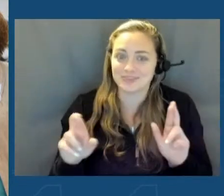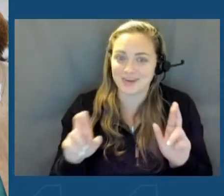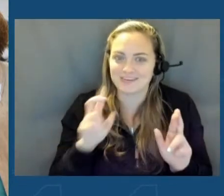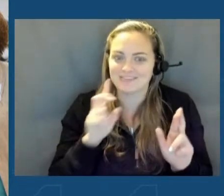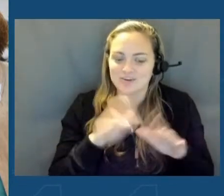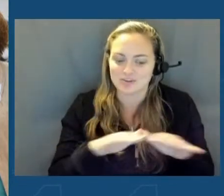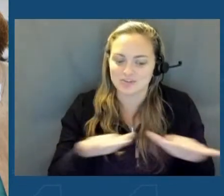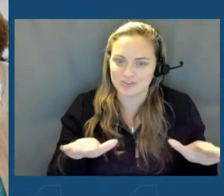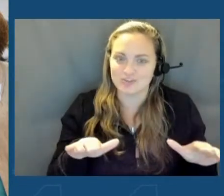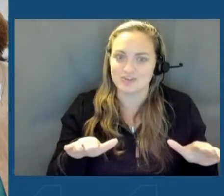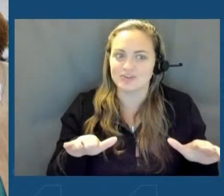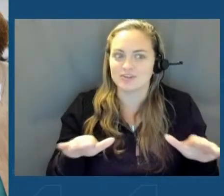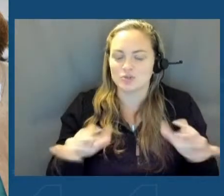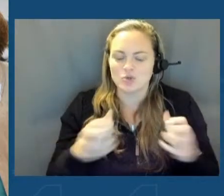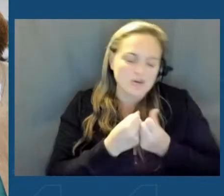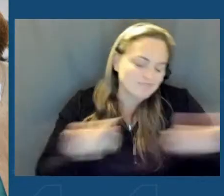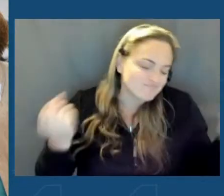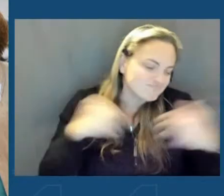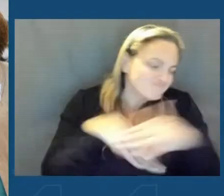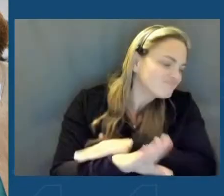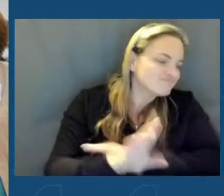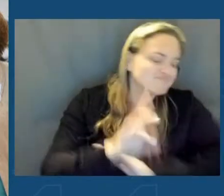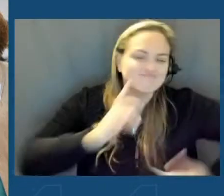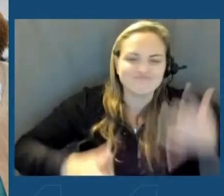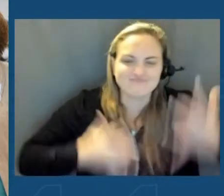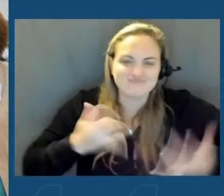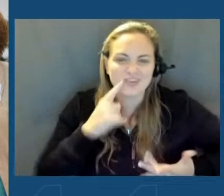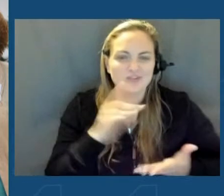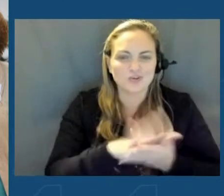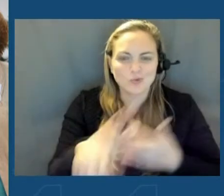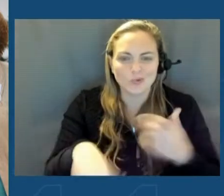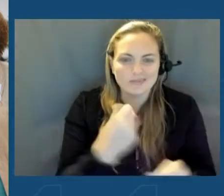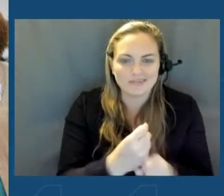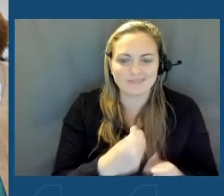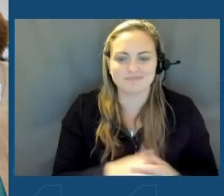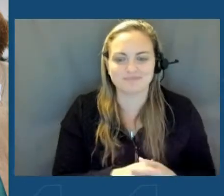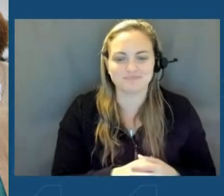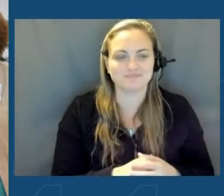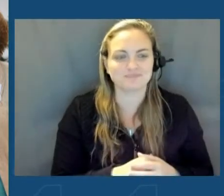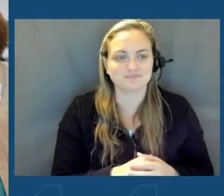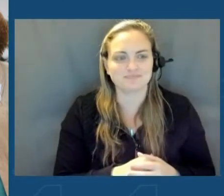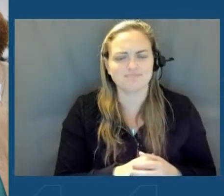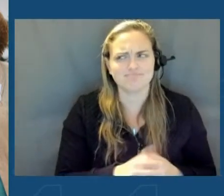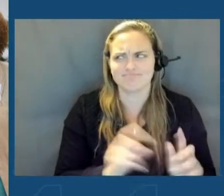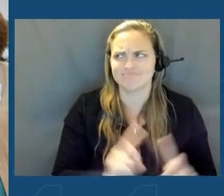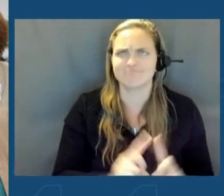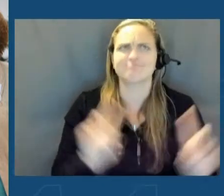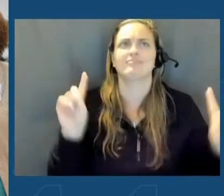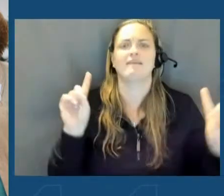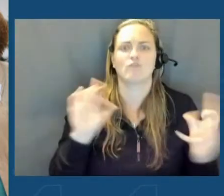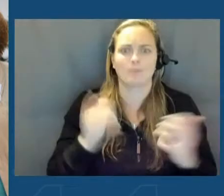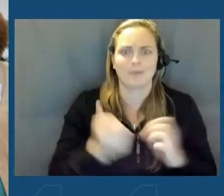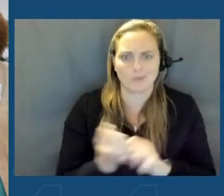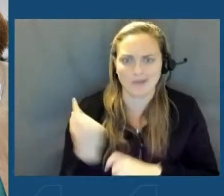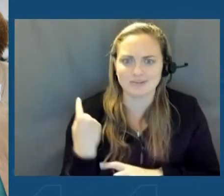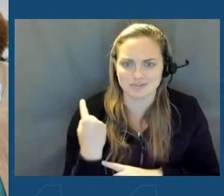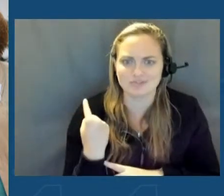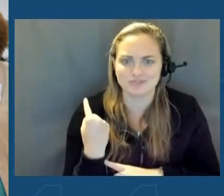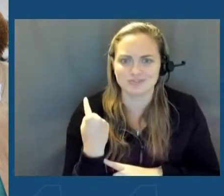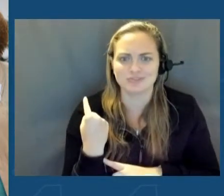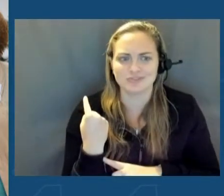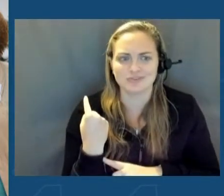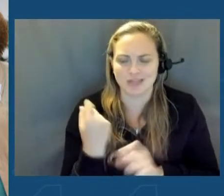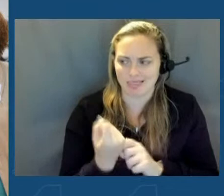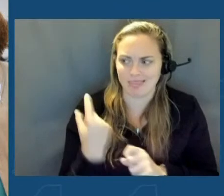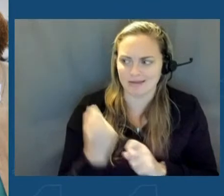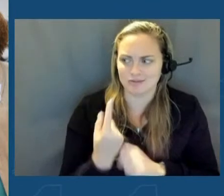children to burst through those doors with eager anticipation of another school year. And what a difference a year makes from where we were announcing our back